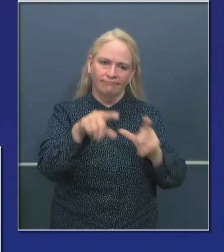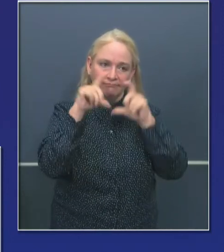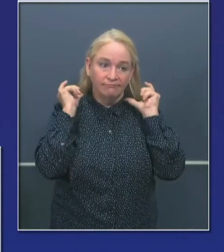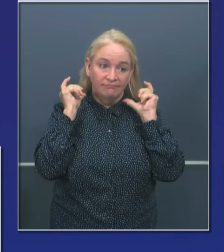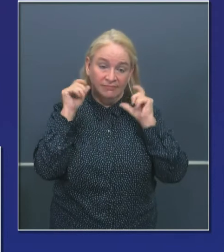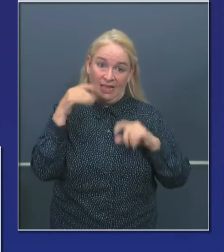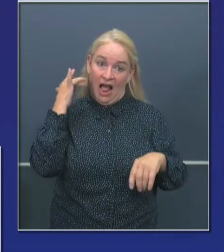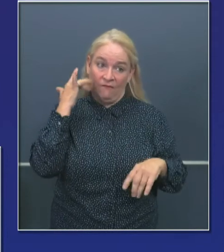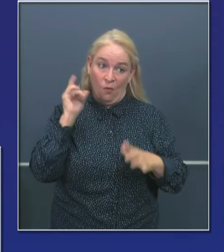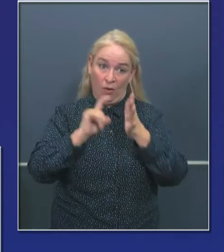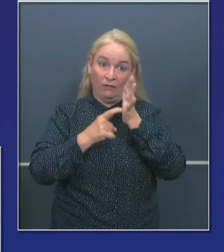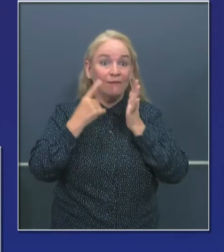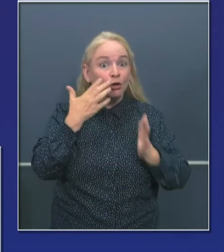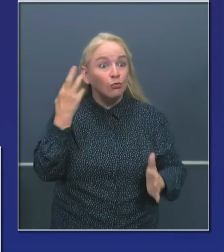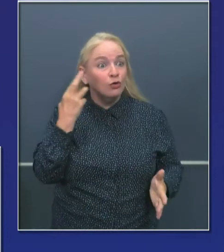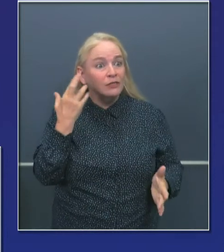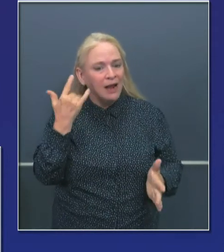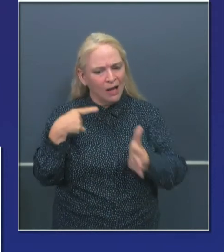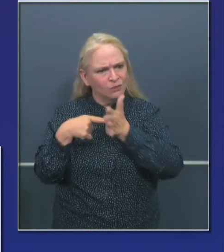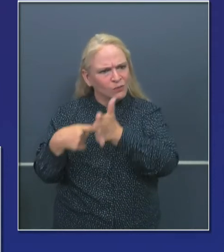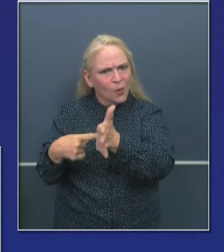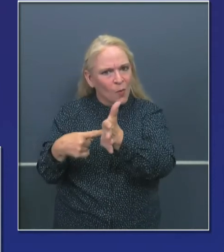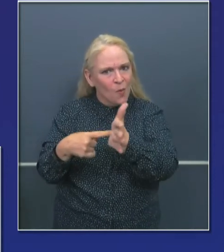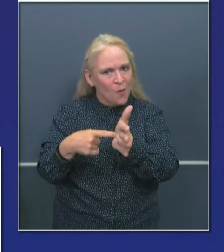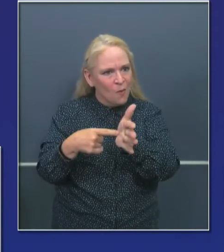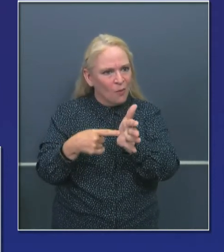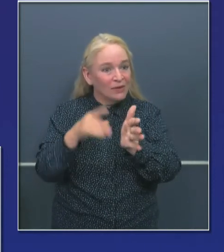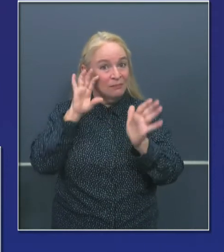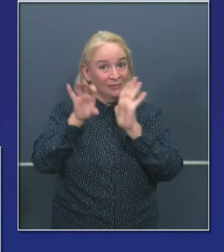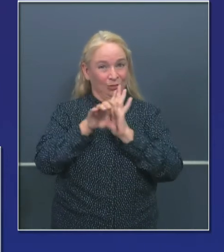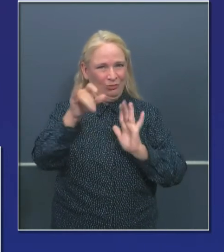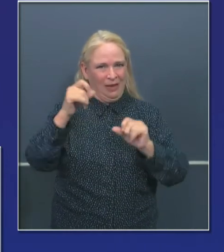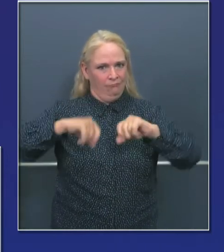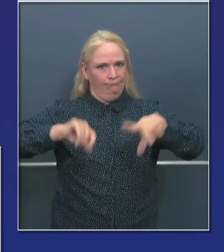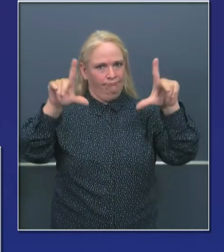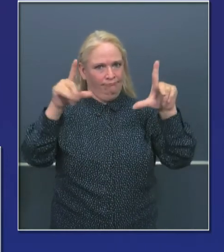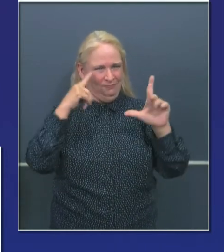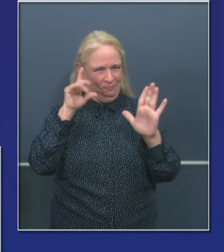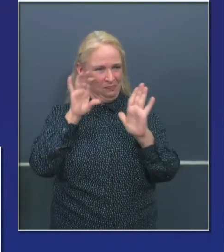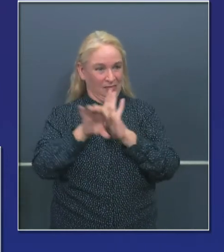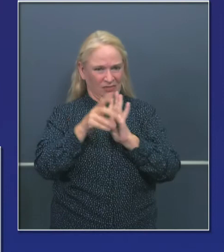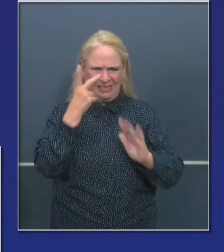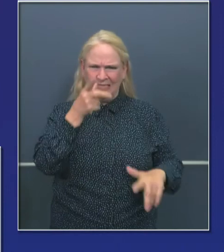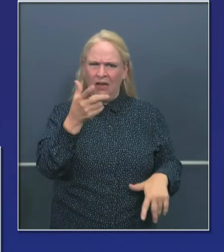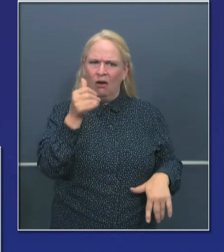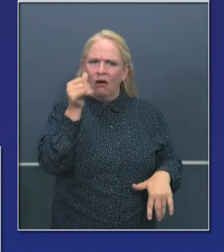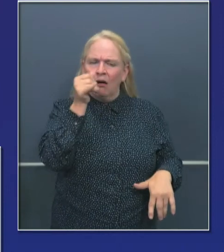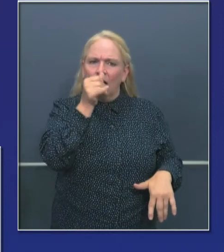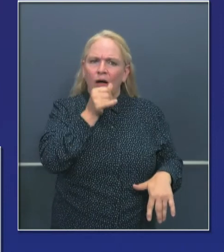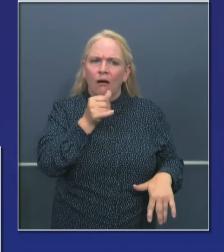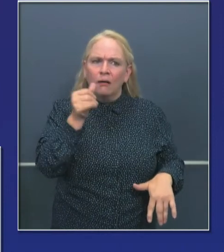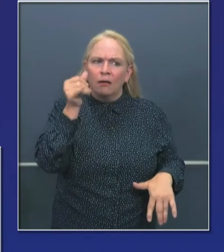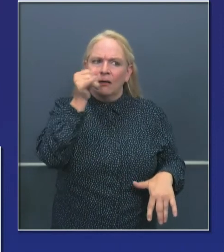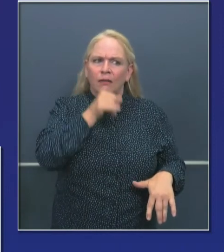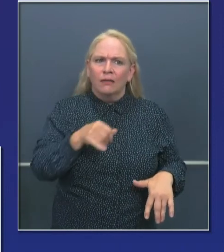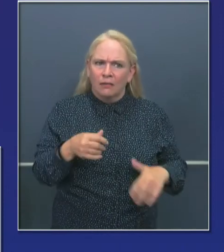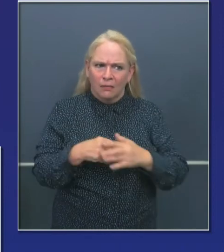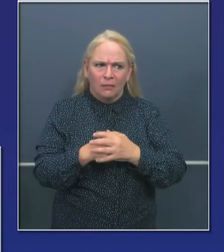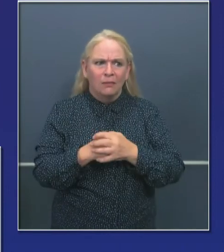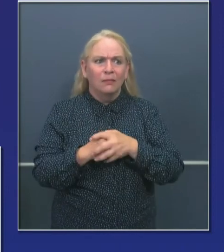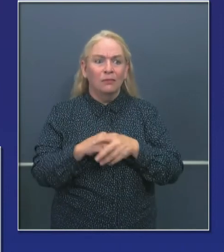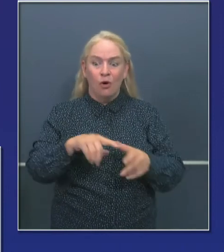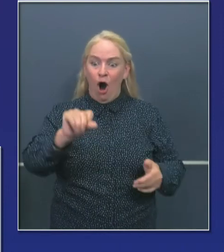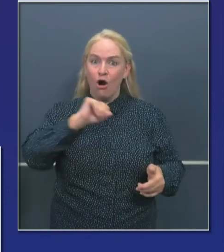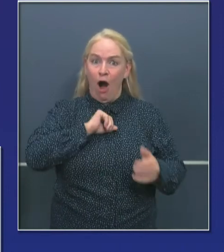This slide I've presented to you before is a slide that gives you a sense of how far the droplets, when you